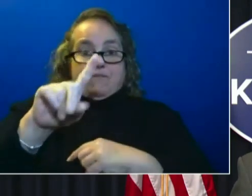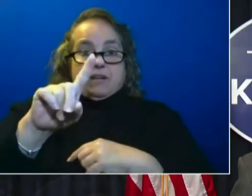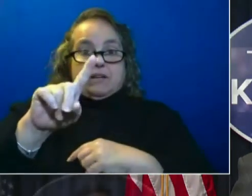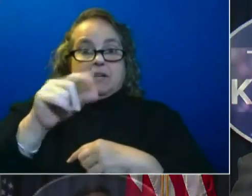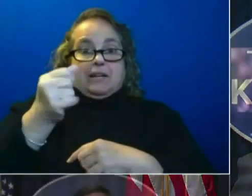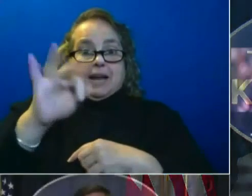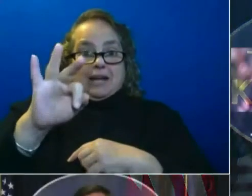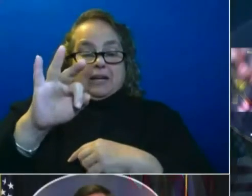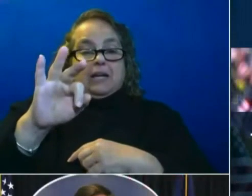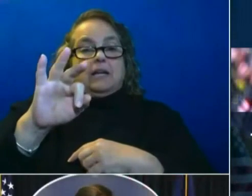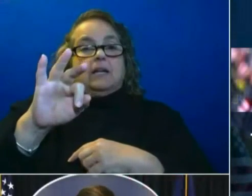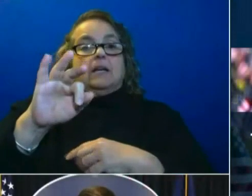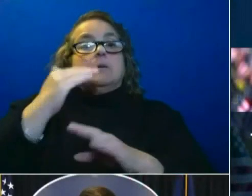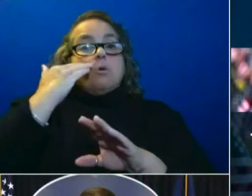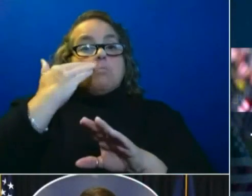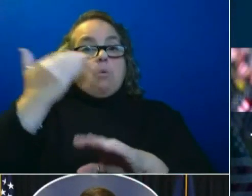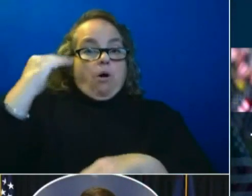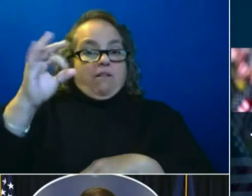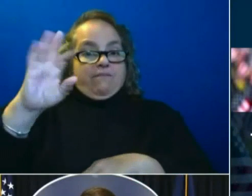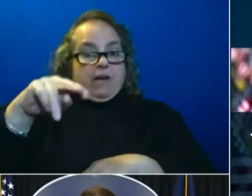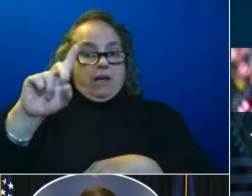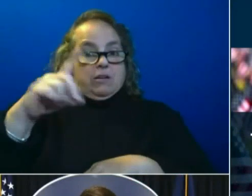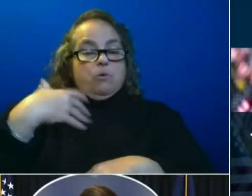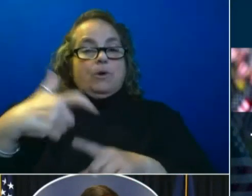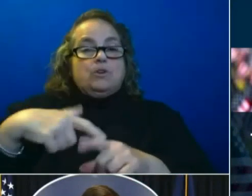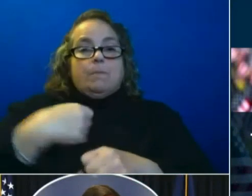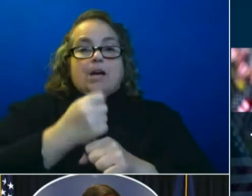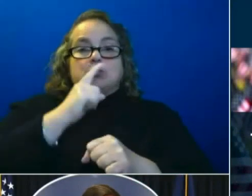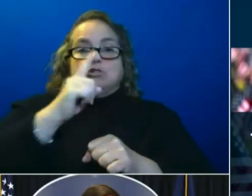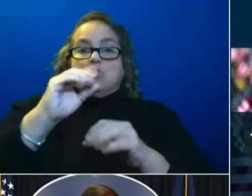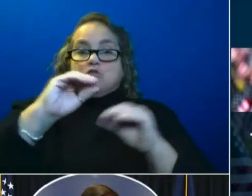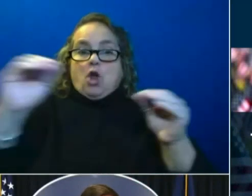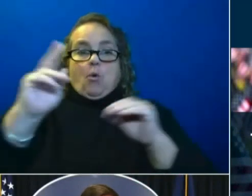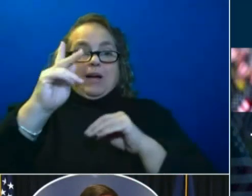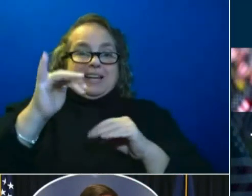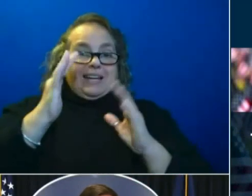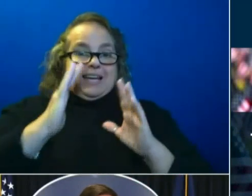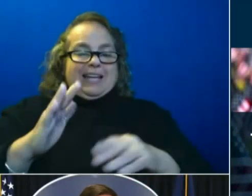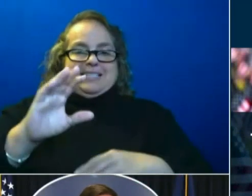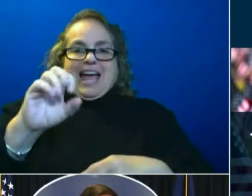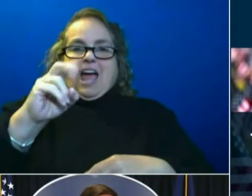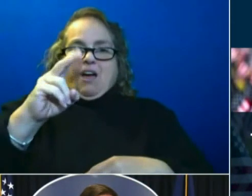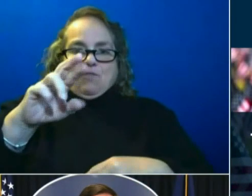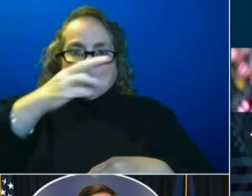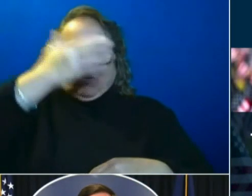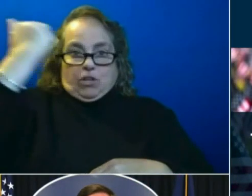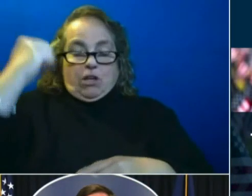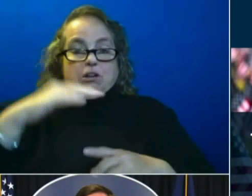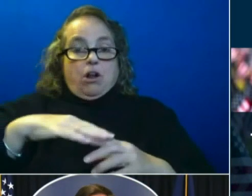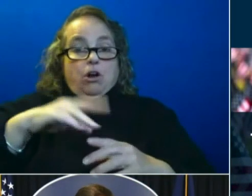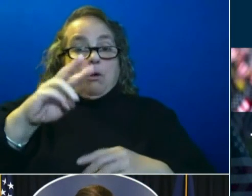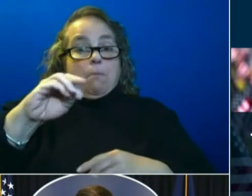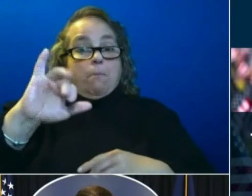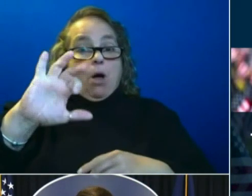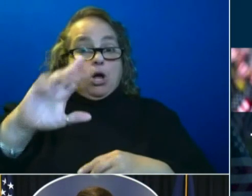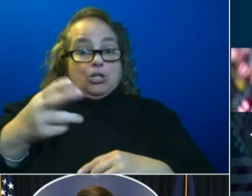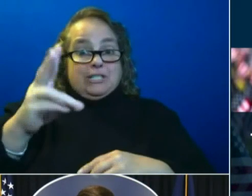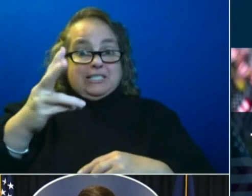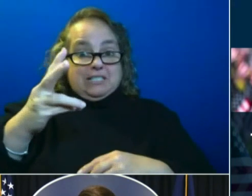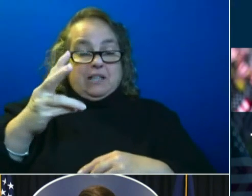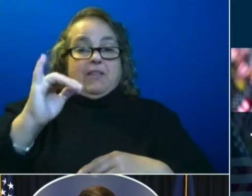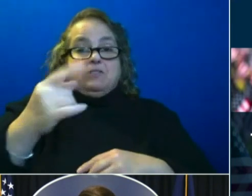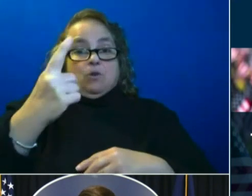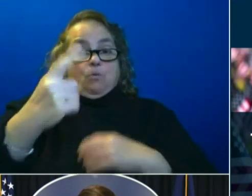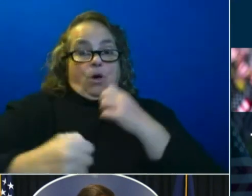no Kentuckian is ever forgotten. So on March 6th, which was the 1-year anniversary of our very